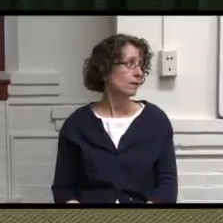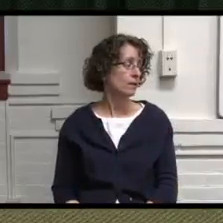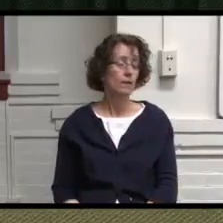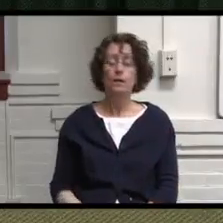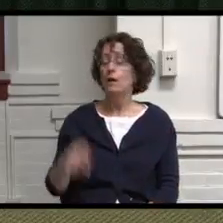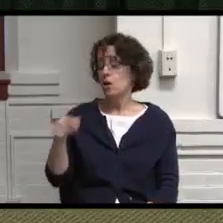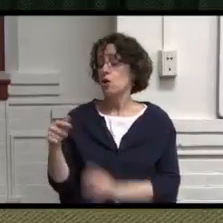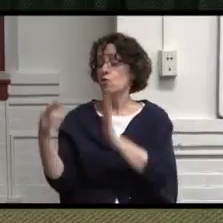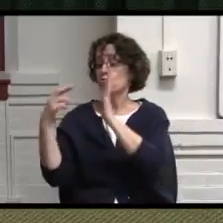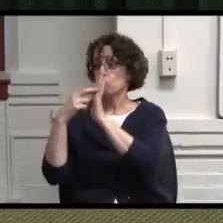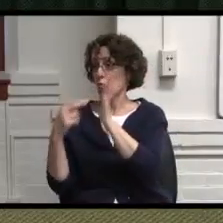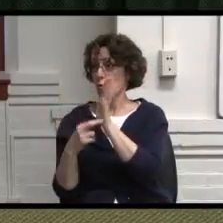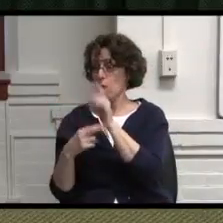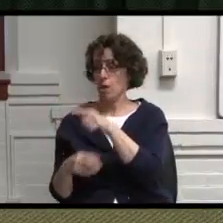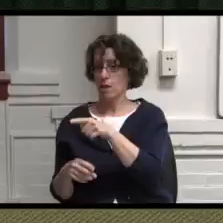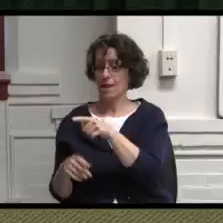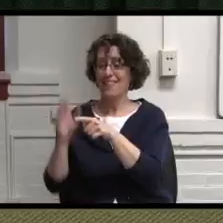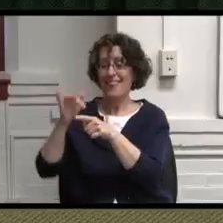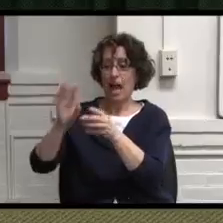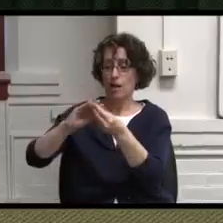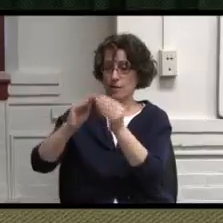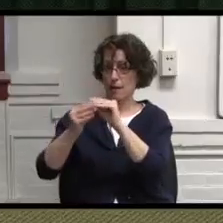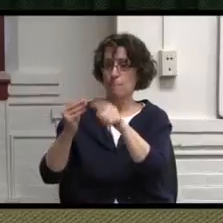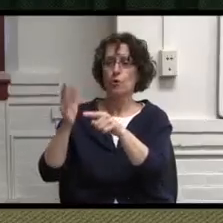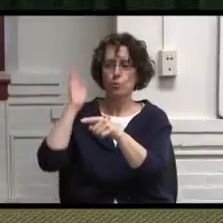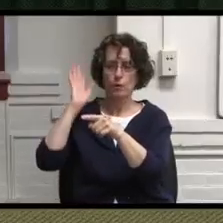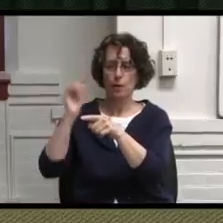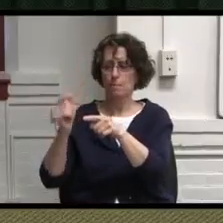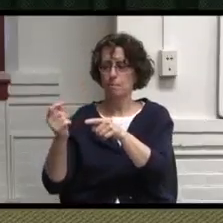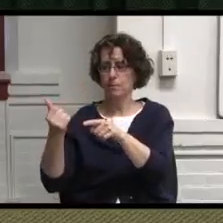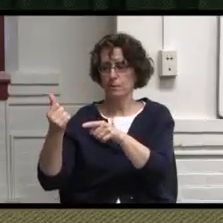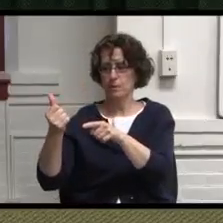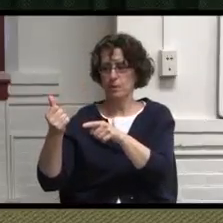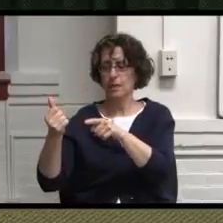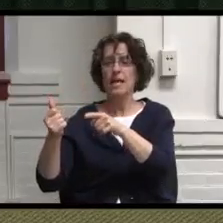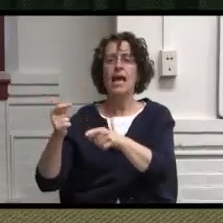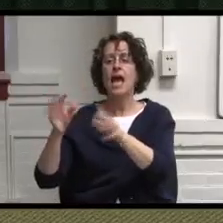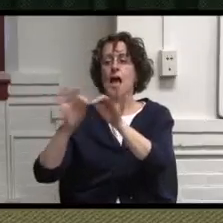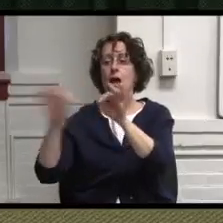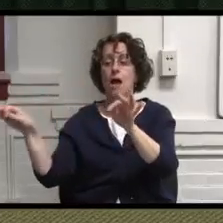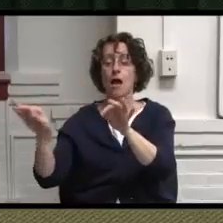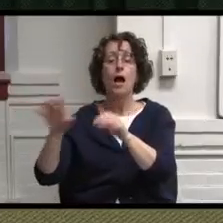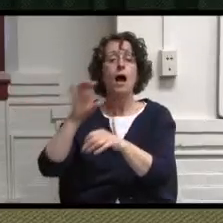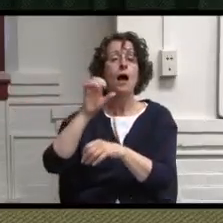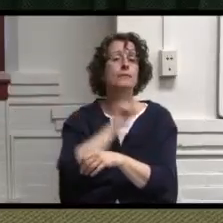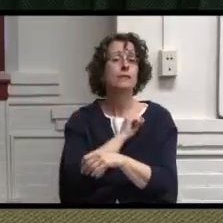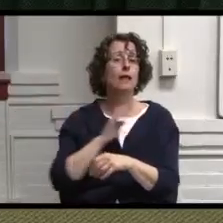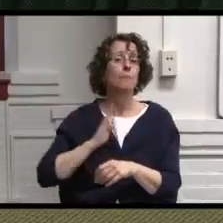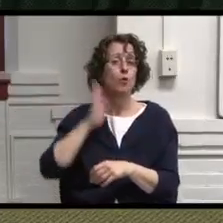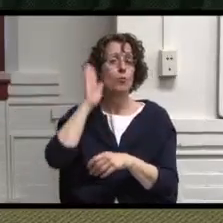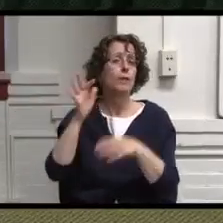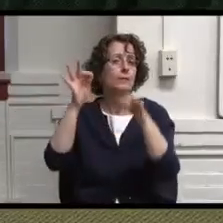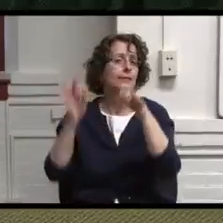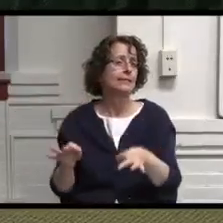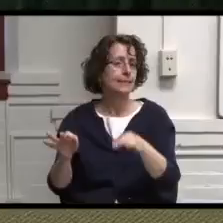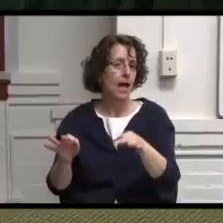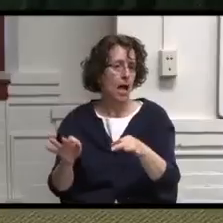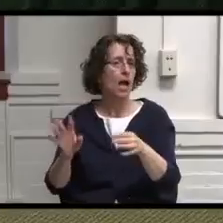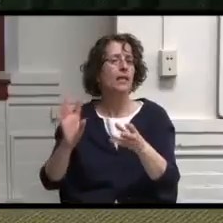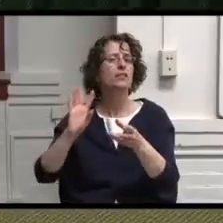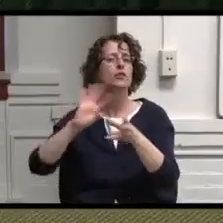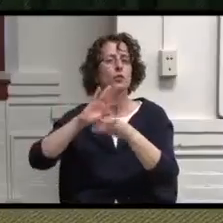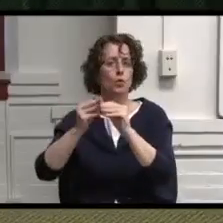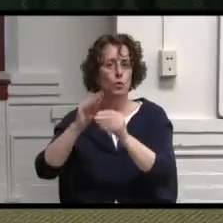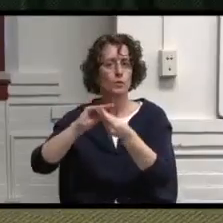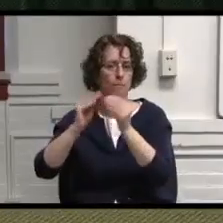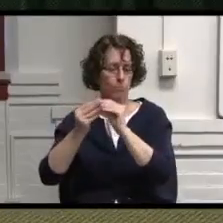ordinance, we're taking out the number and just putting the select board will determine it. Okay, okay. Okay. Yeah. So what we'll